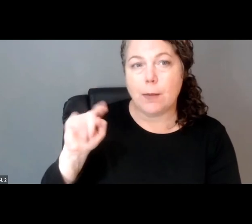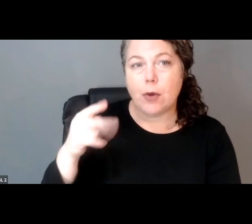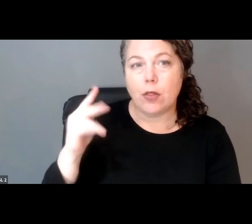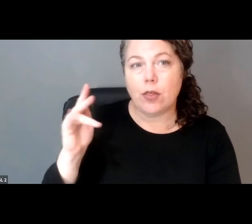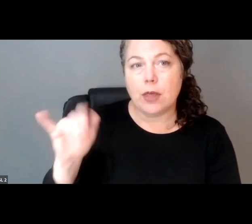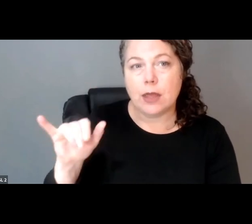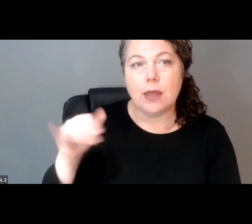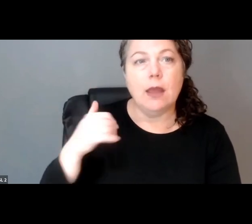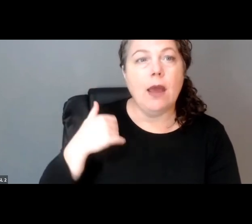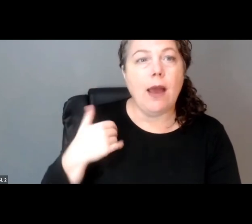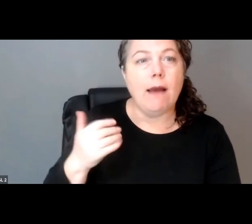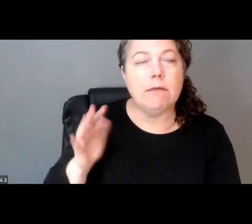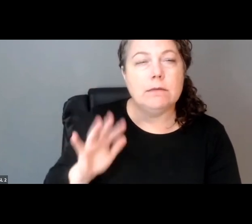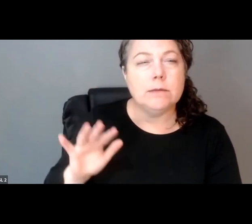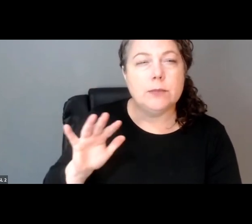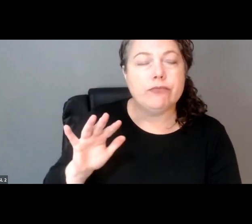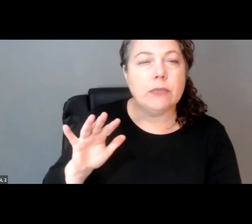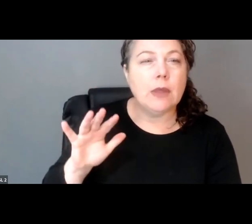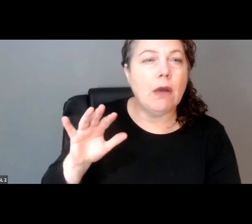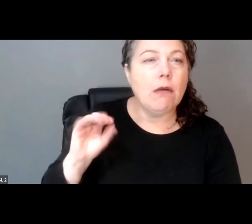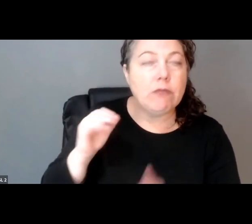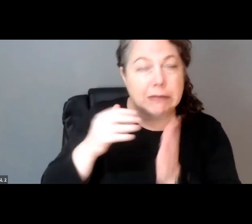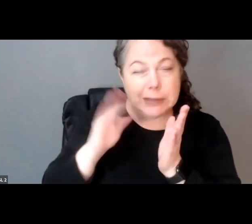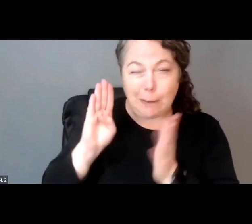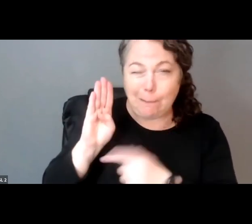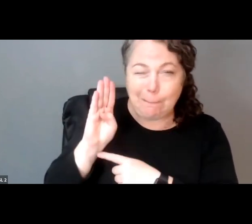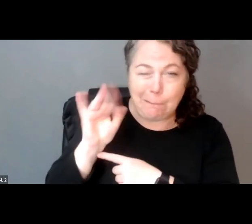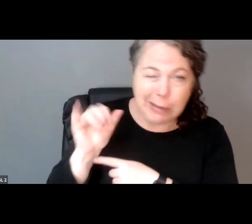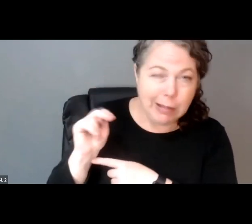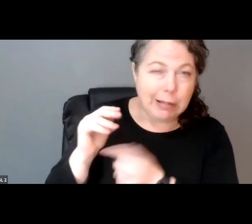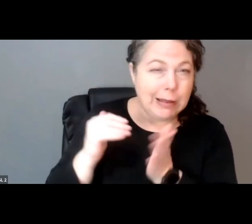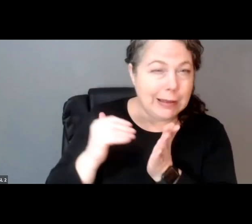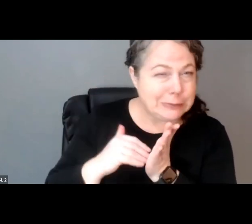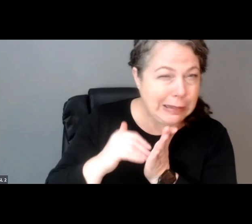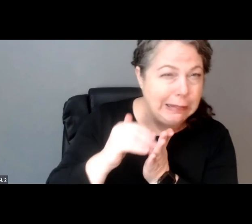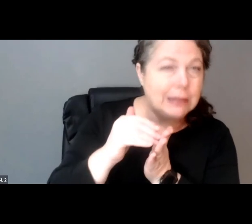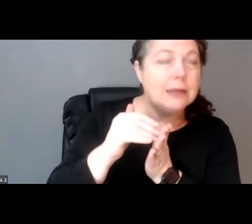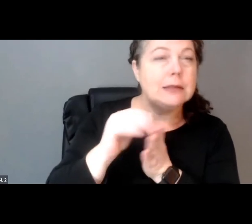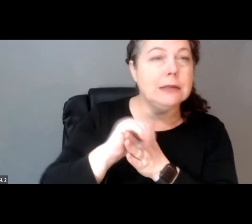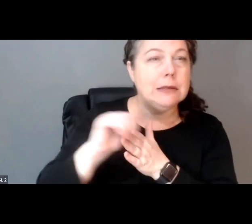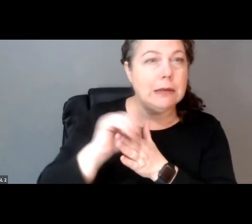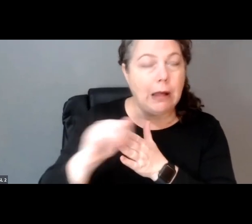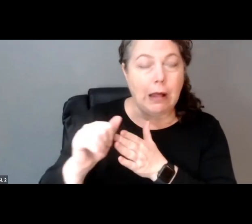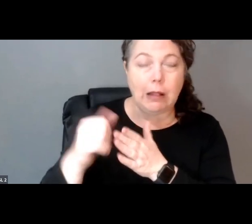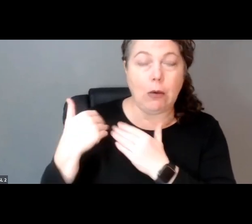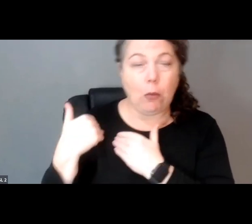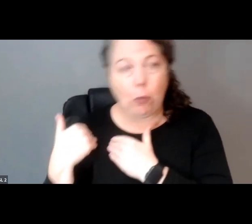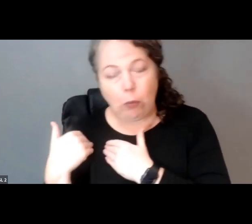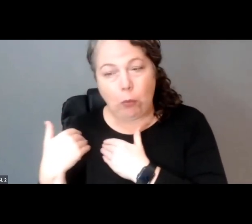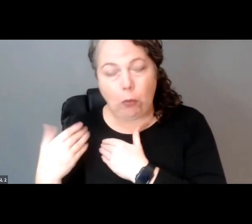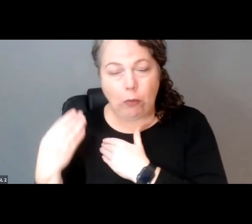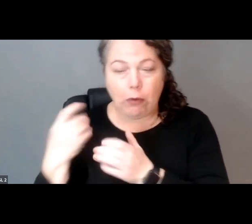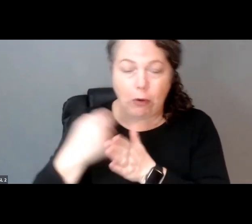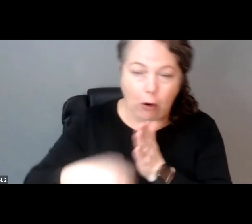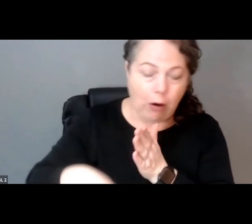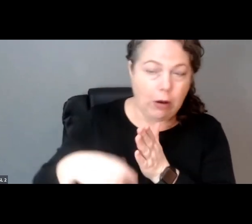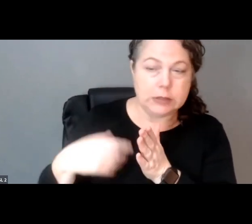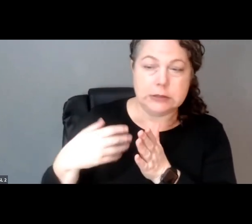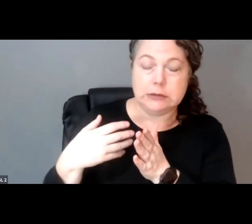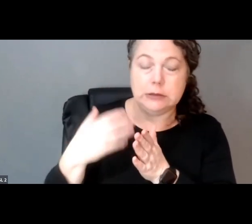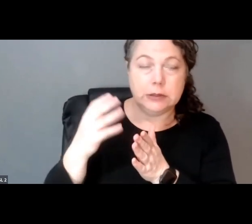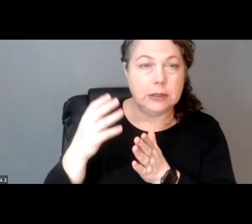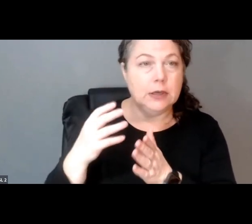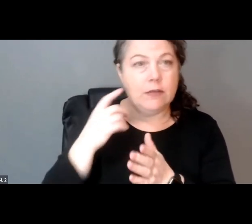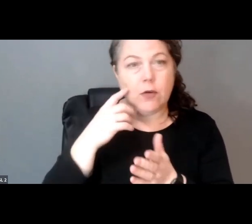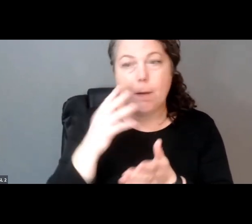a $50 billion a year burden on our economy for medical costs, for Medicare and Medicaid